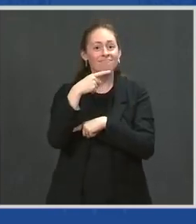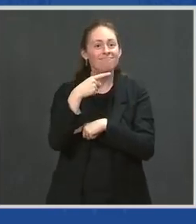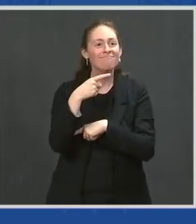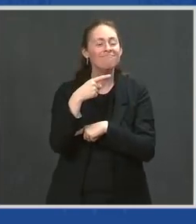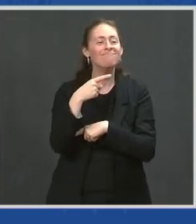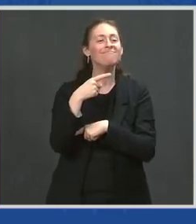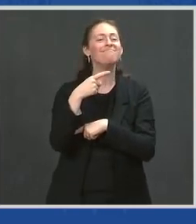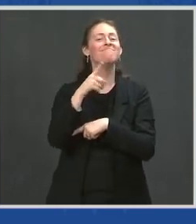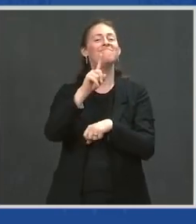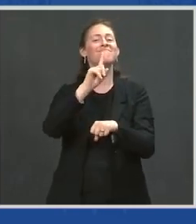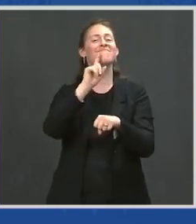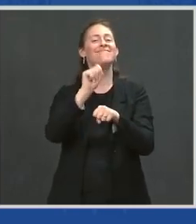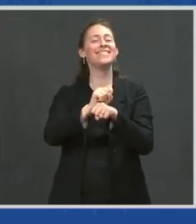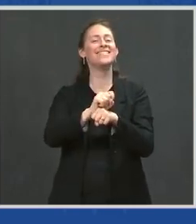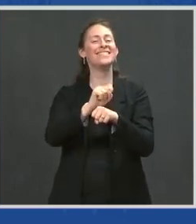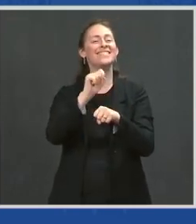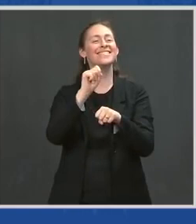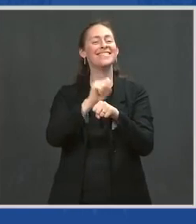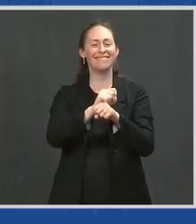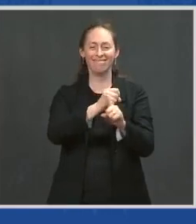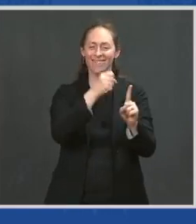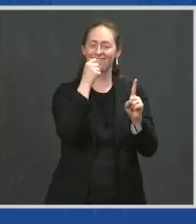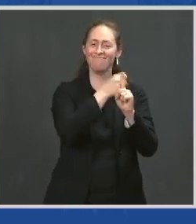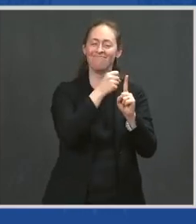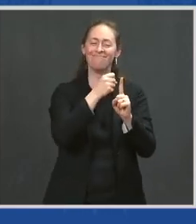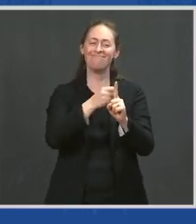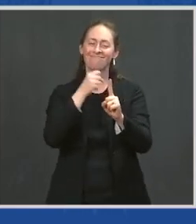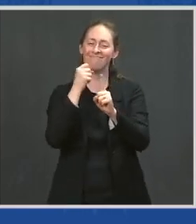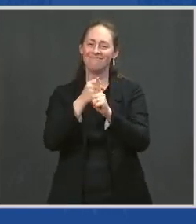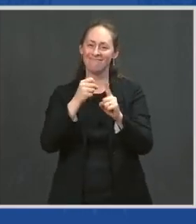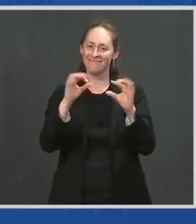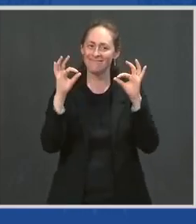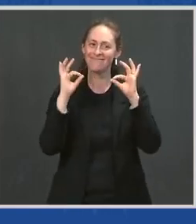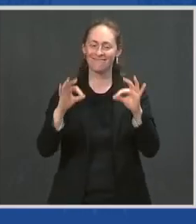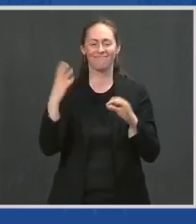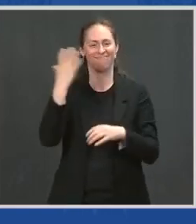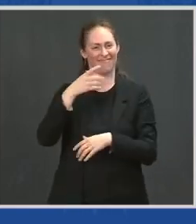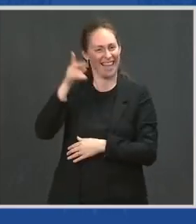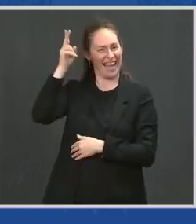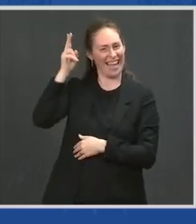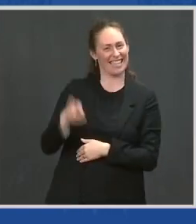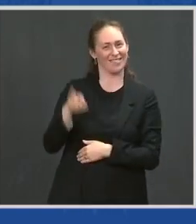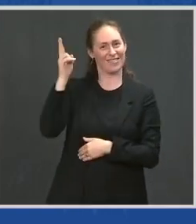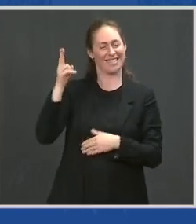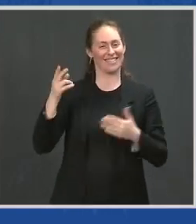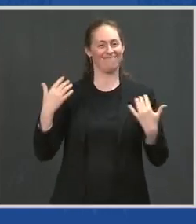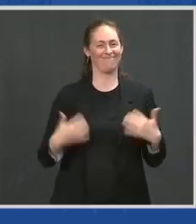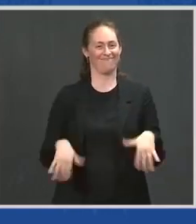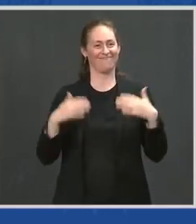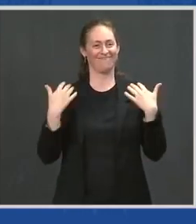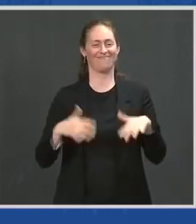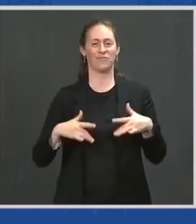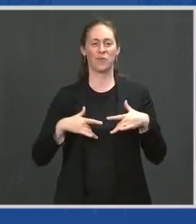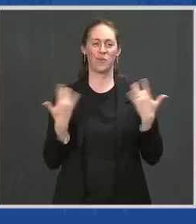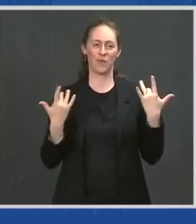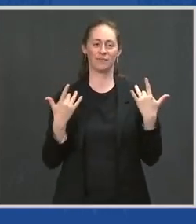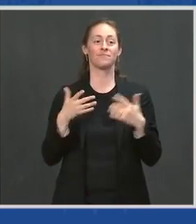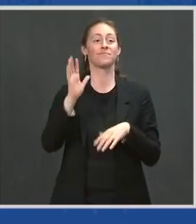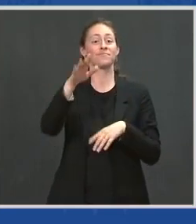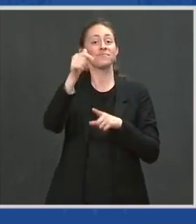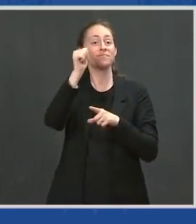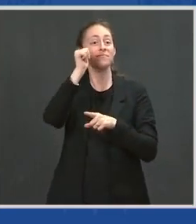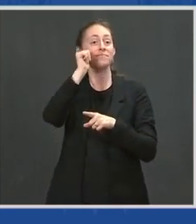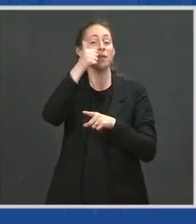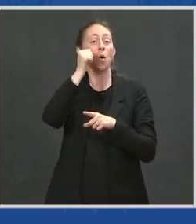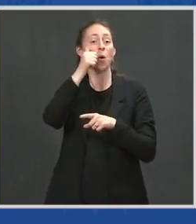or in prior mass vaccination efforts in American history. When tomorrow's vaccine and vaccination numbers come